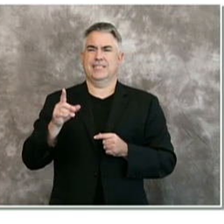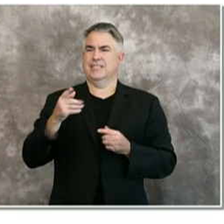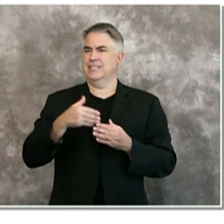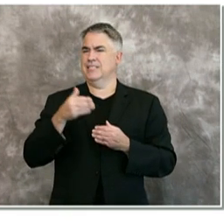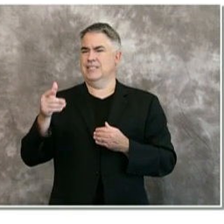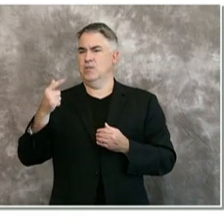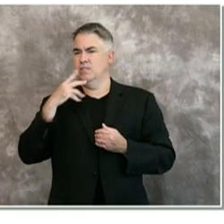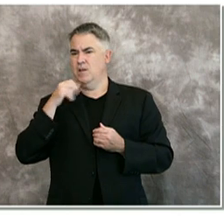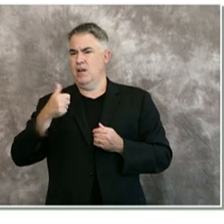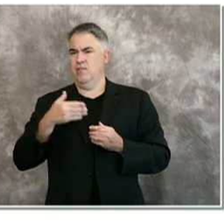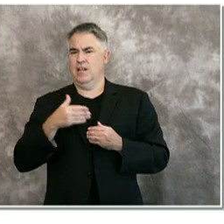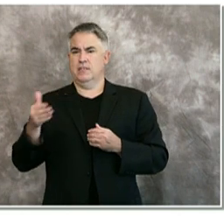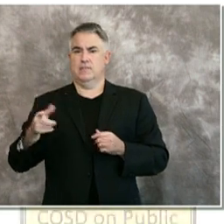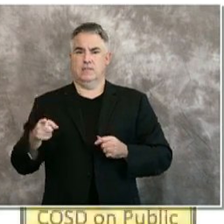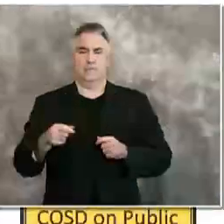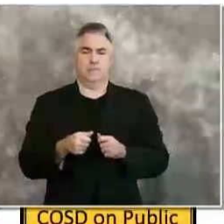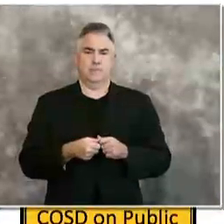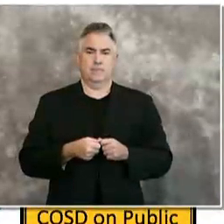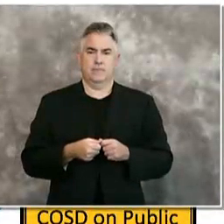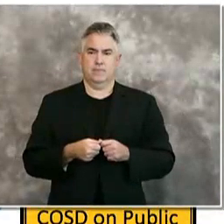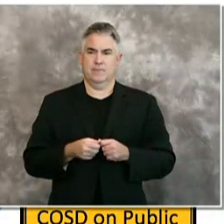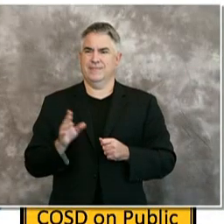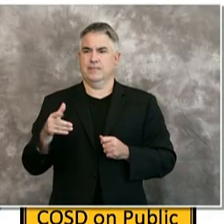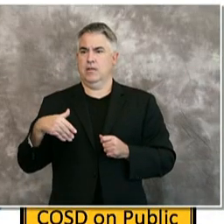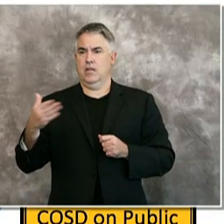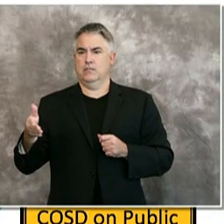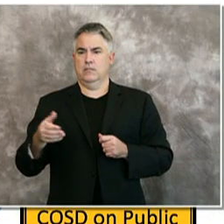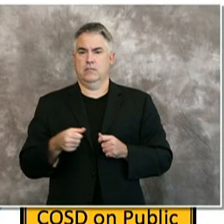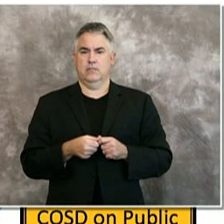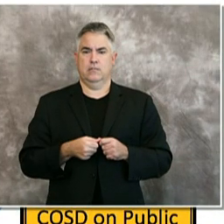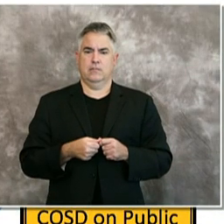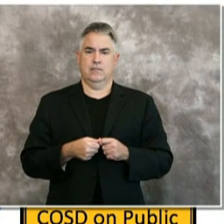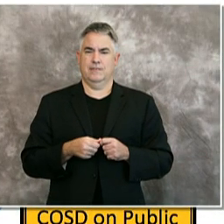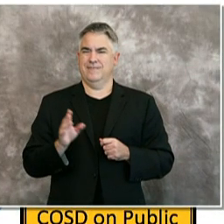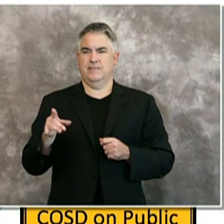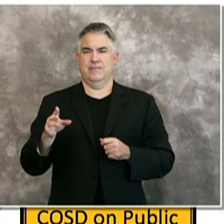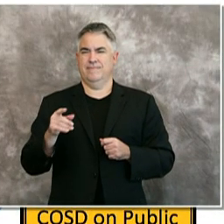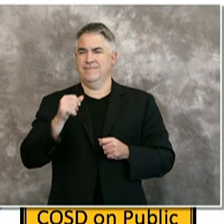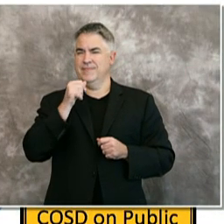table. Next slide. These are not quite in order.